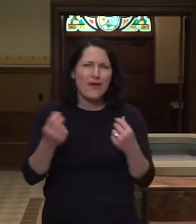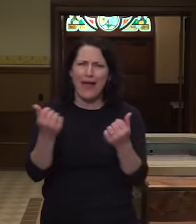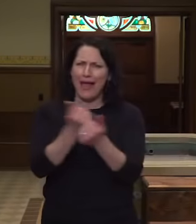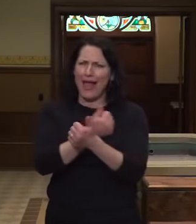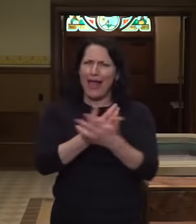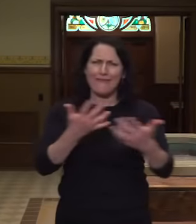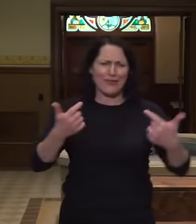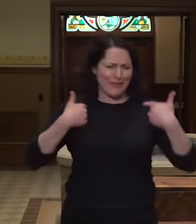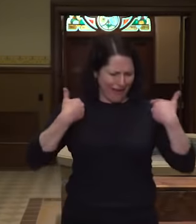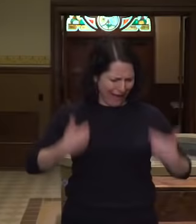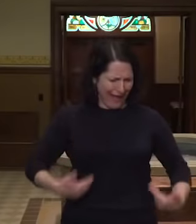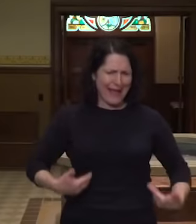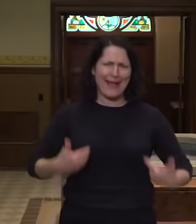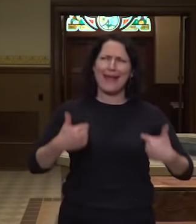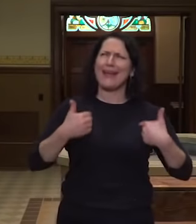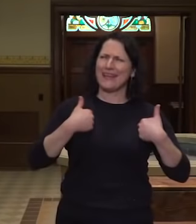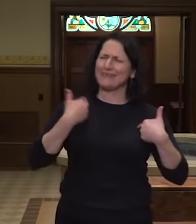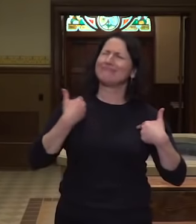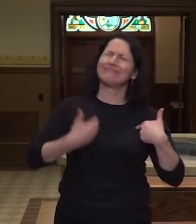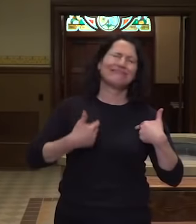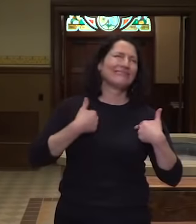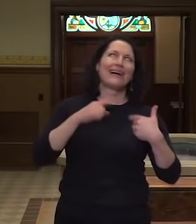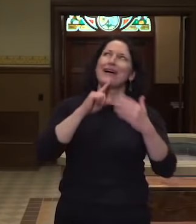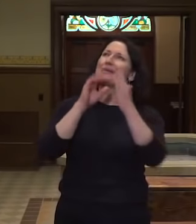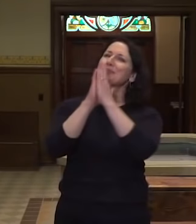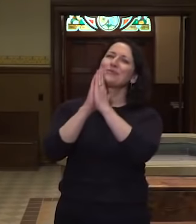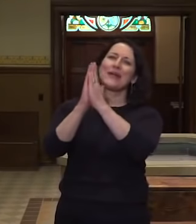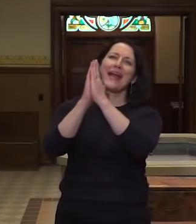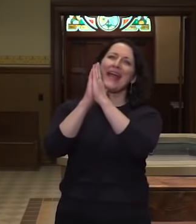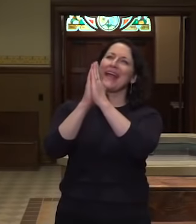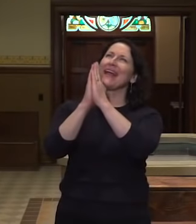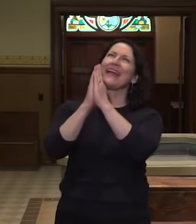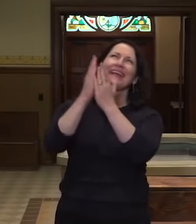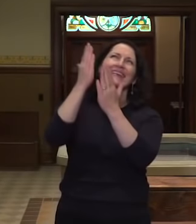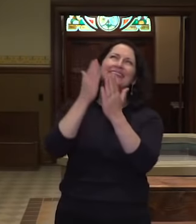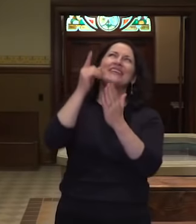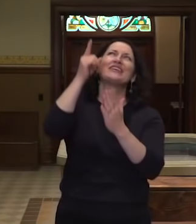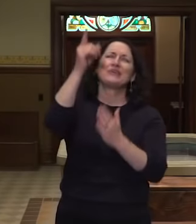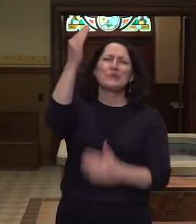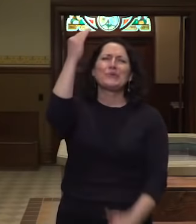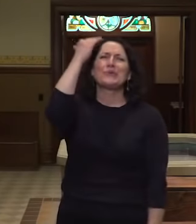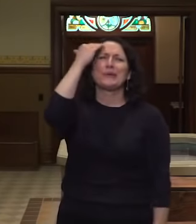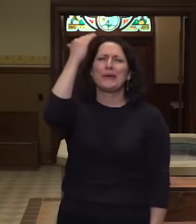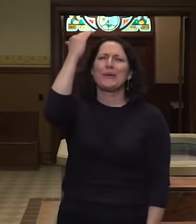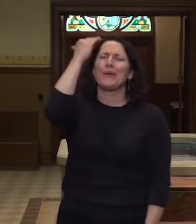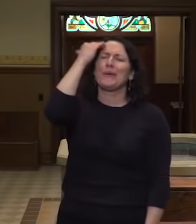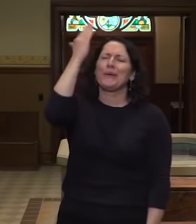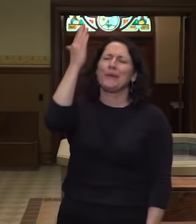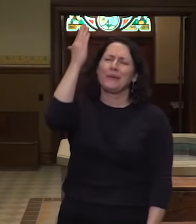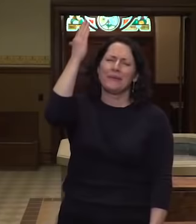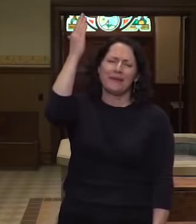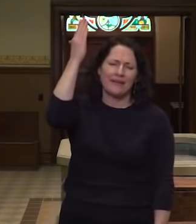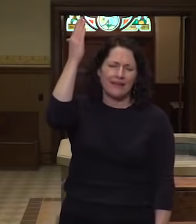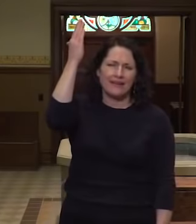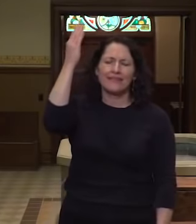Everything I am to you, oh, I pray that you will know